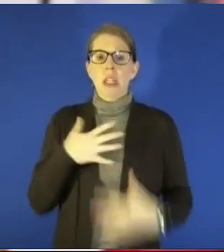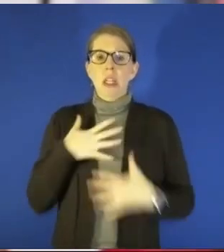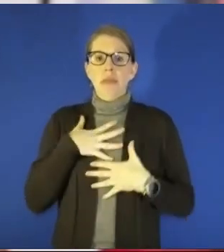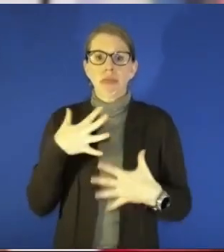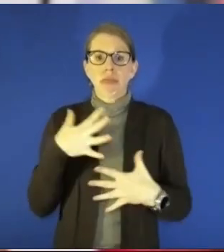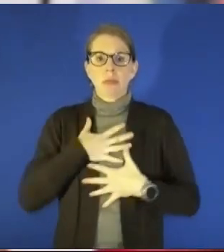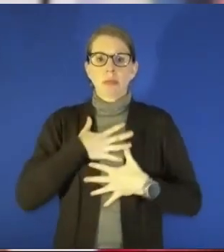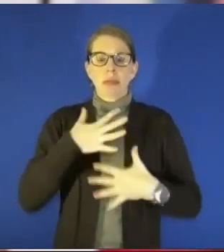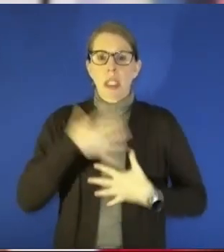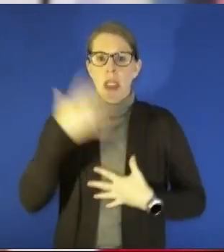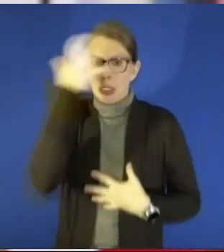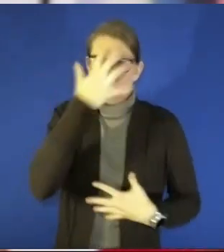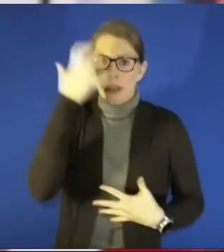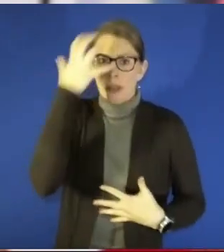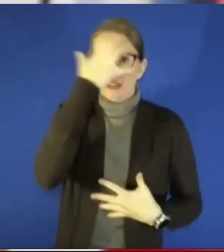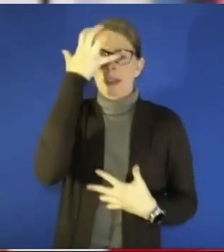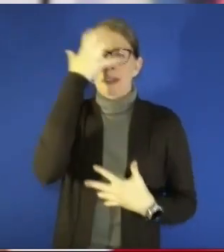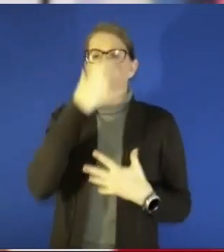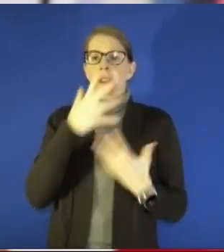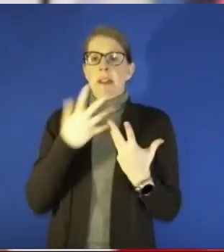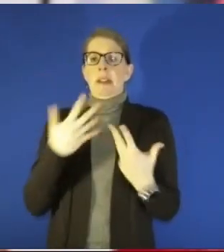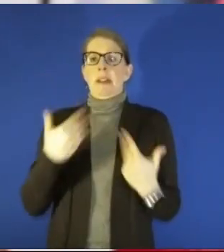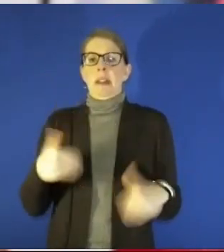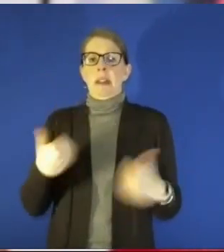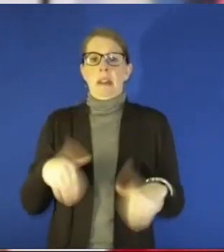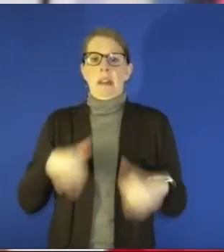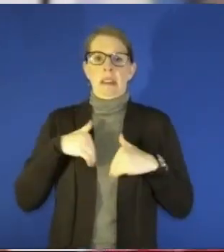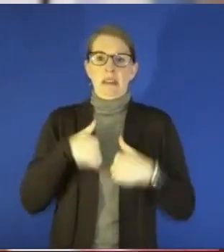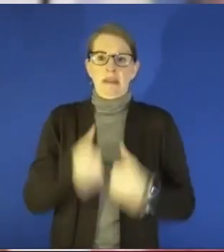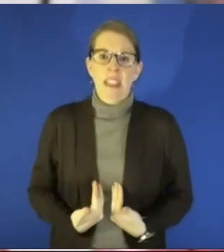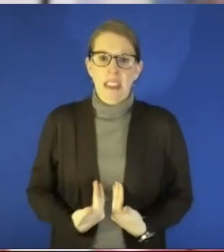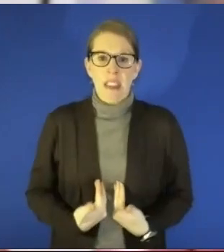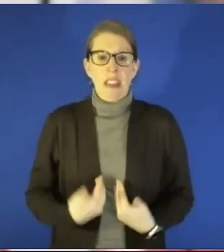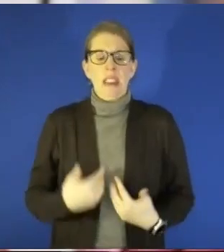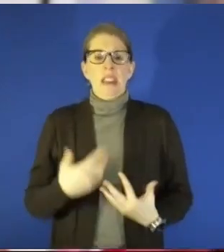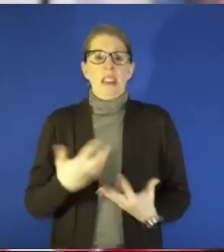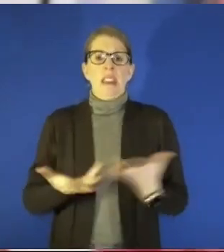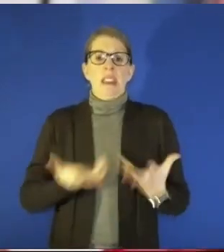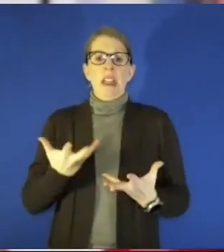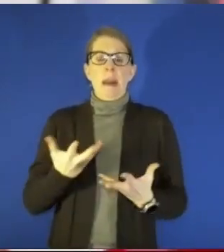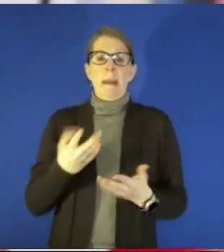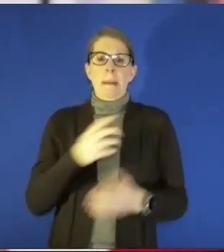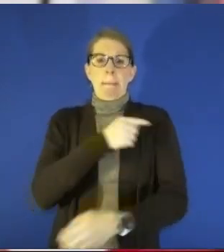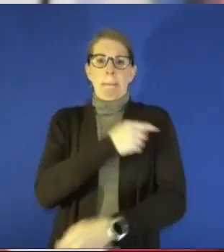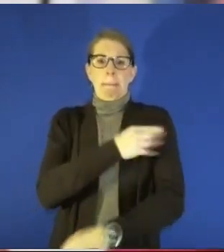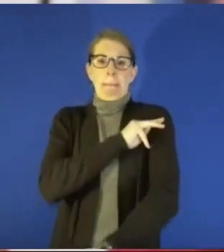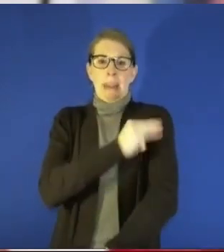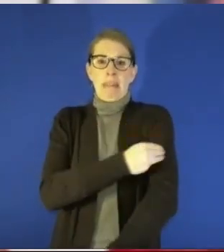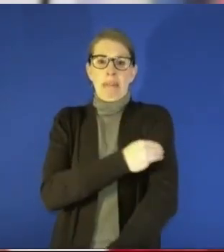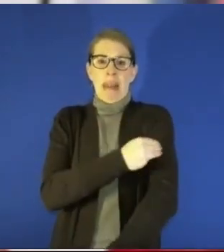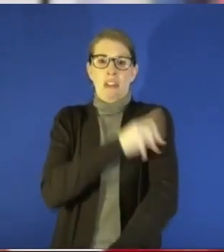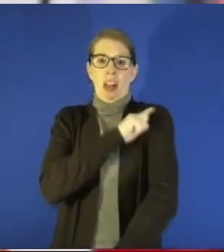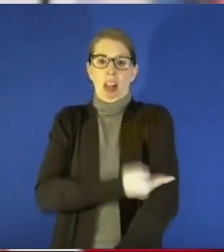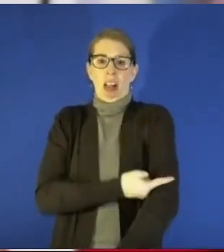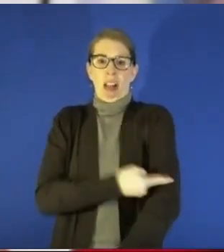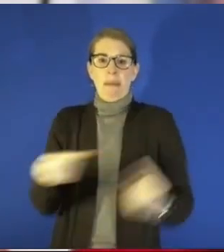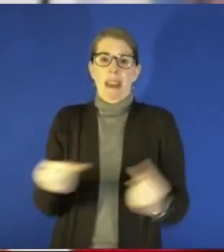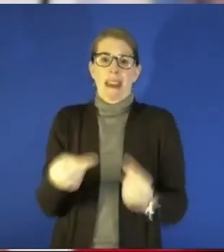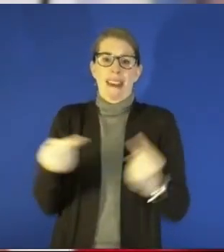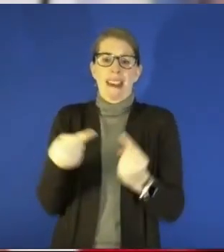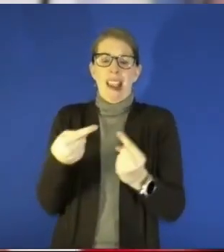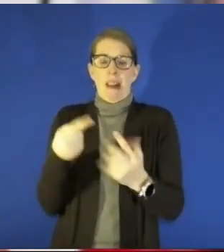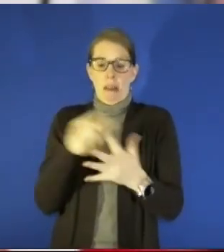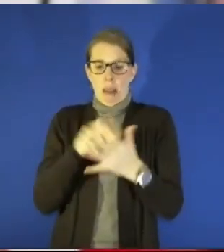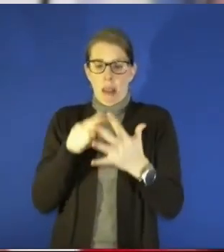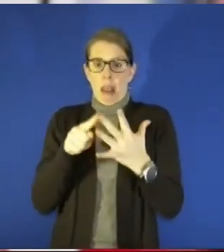you're dizzy, you're incredibly fatigued, you've got muscle pain, and other things that were with you